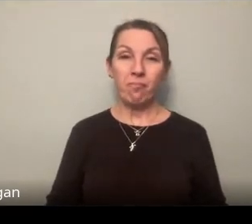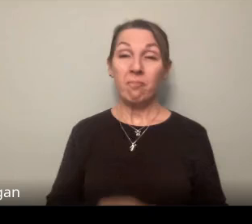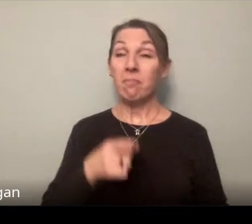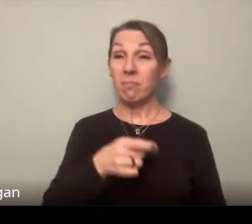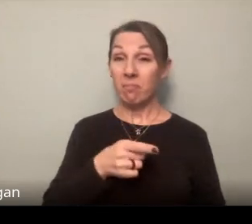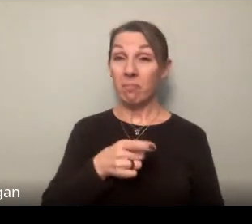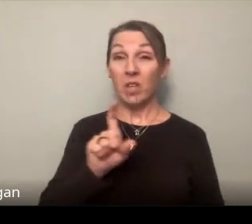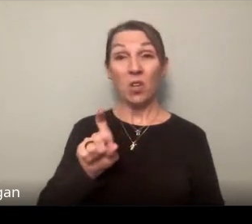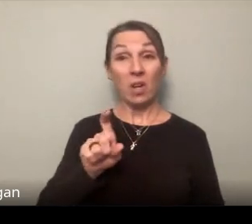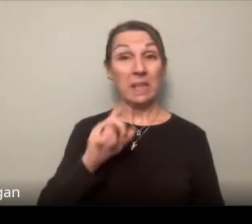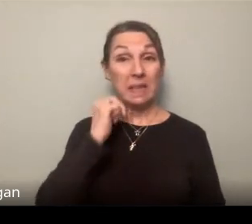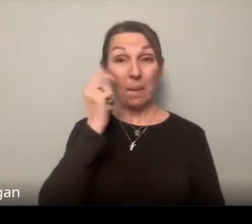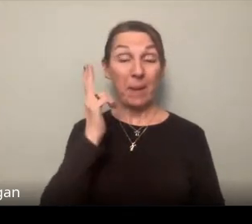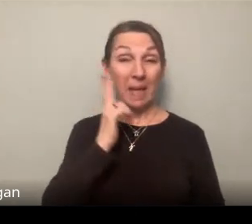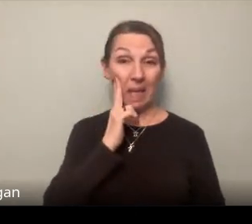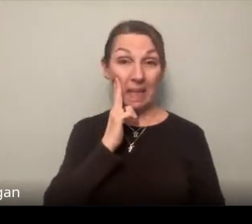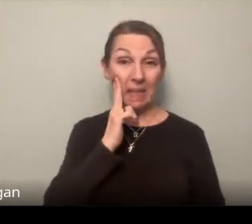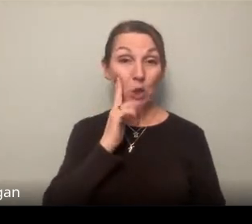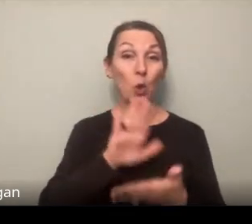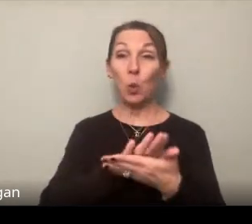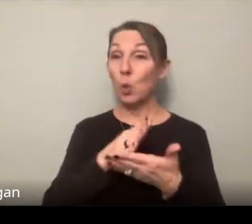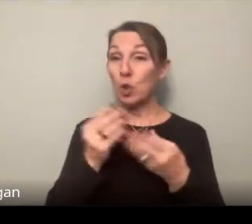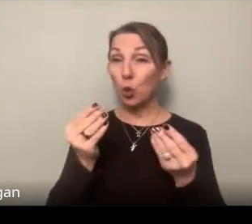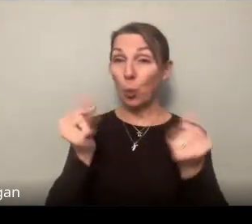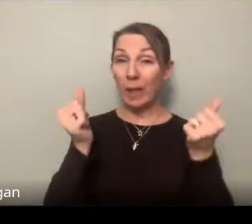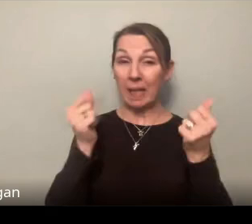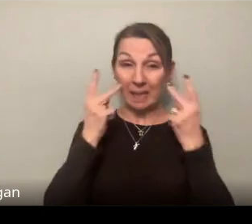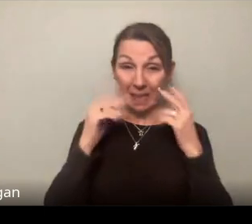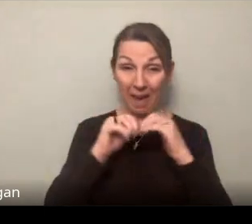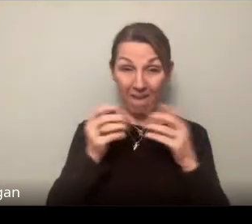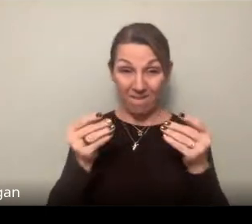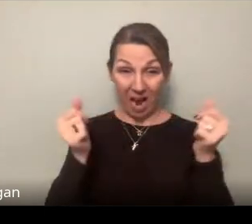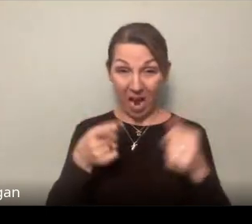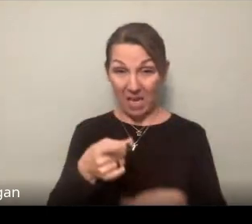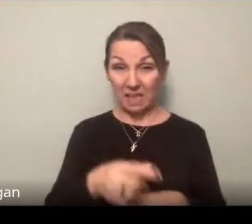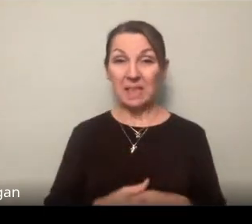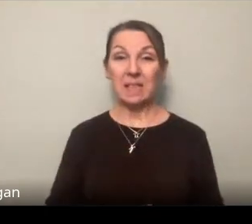This spinach cooks down so quickly. See how quickly it cooks down?